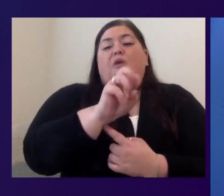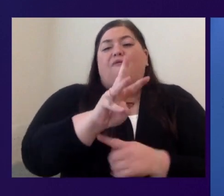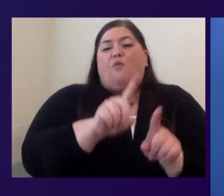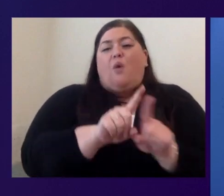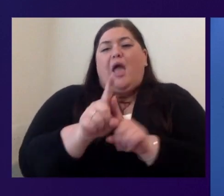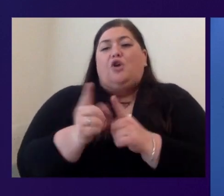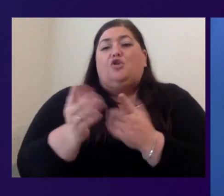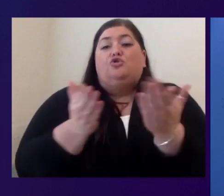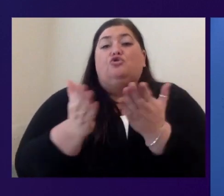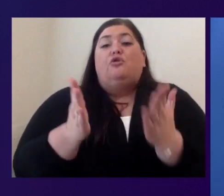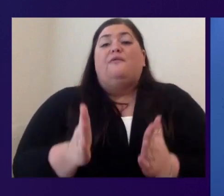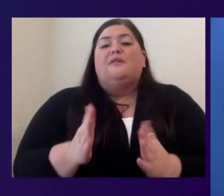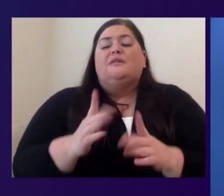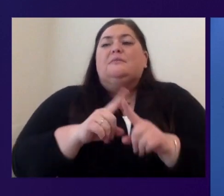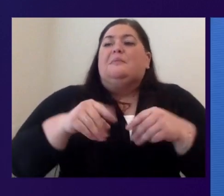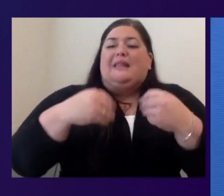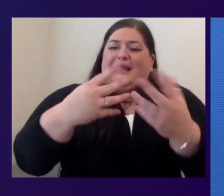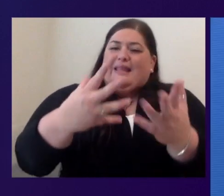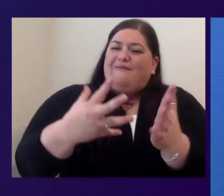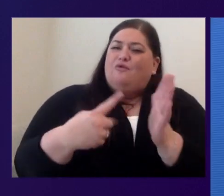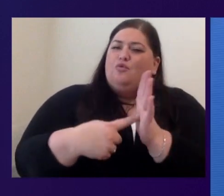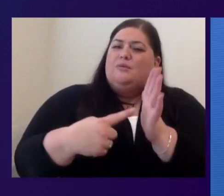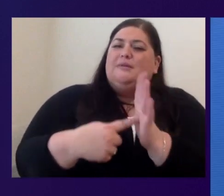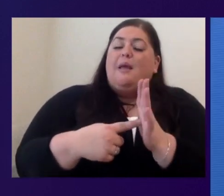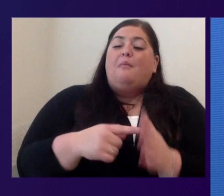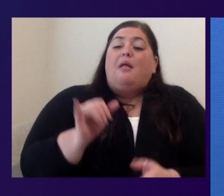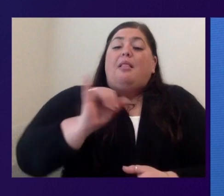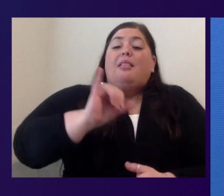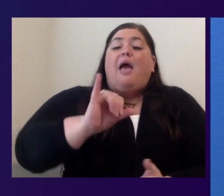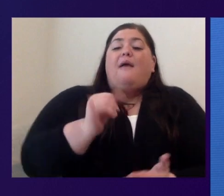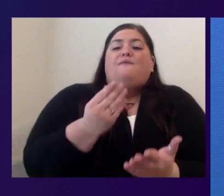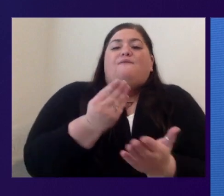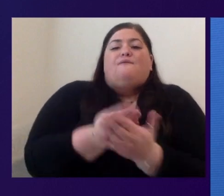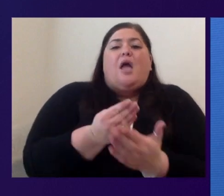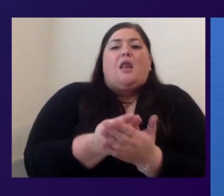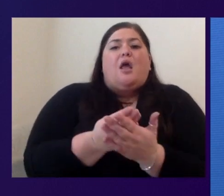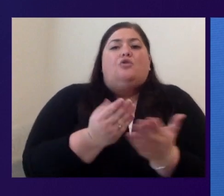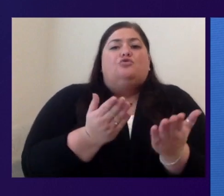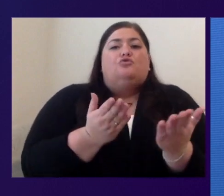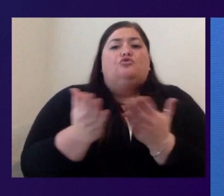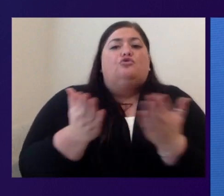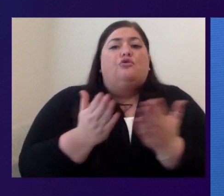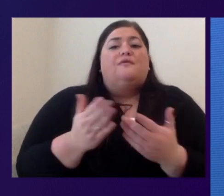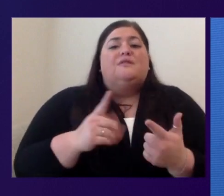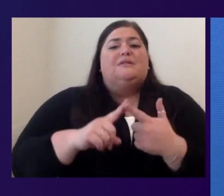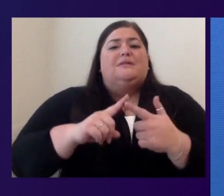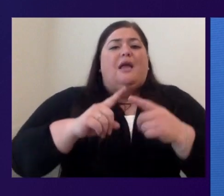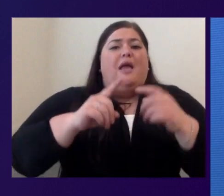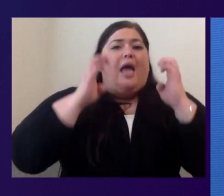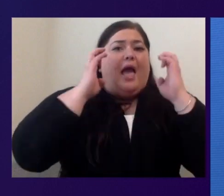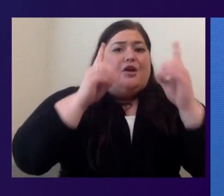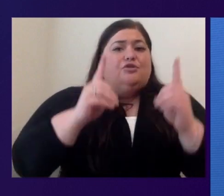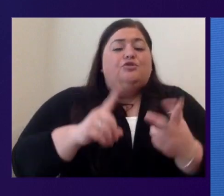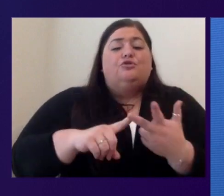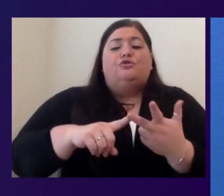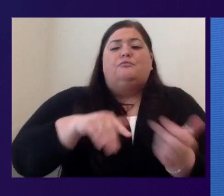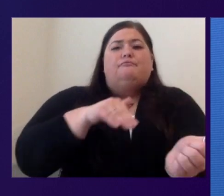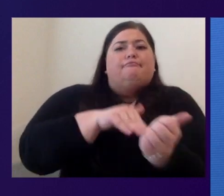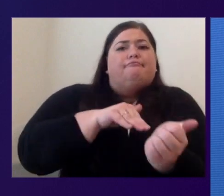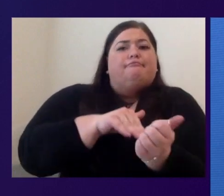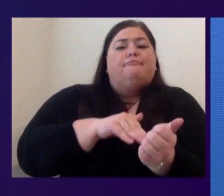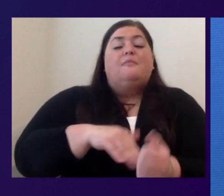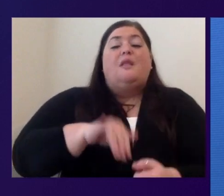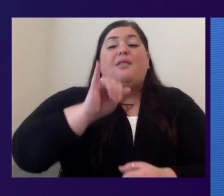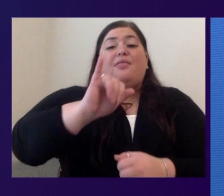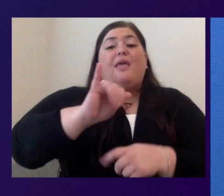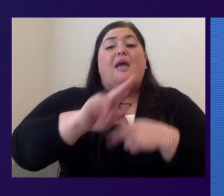organizations, for example, financial services, for example, healthcare provider, education provider, these organizations are coming